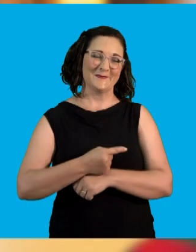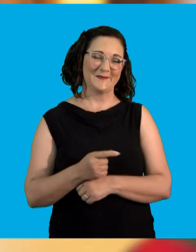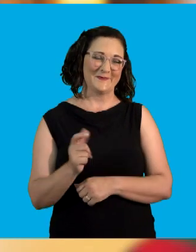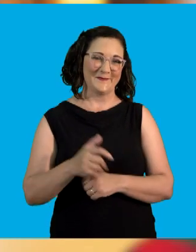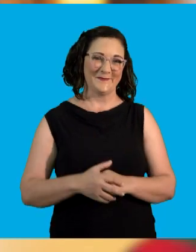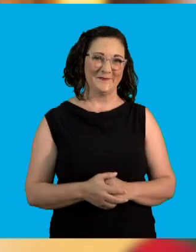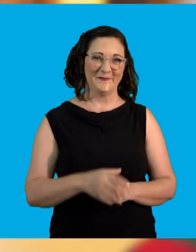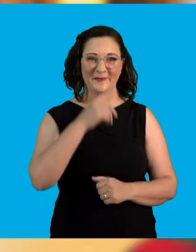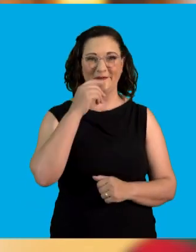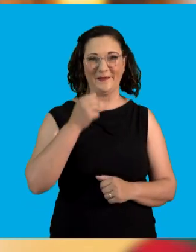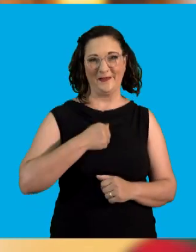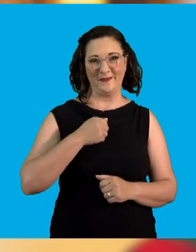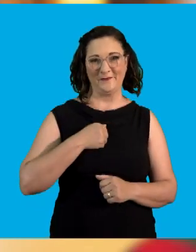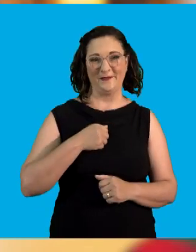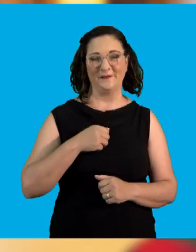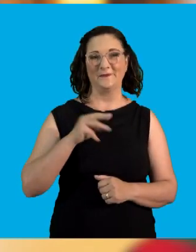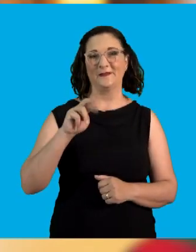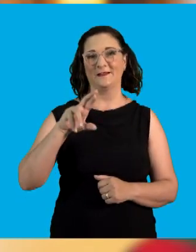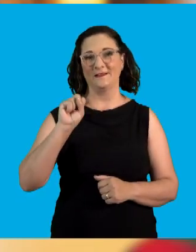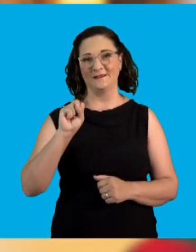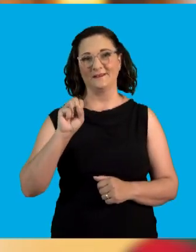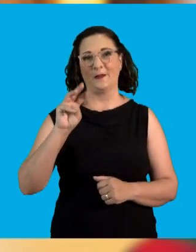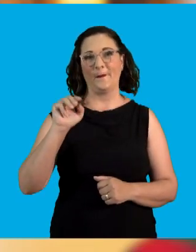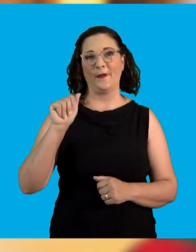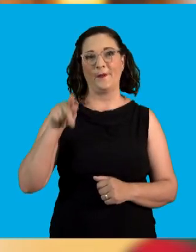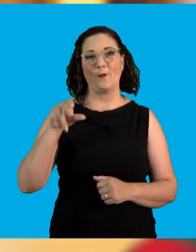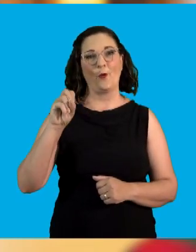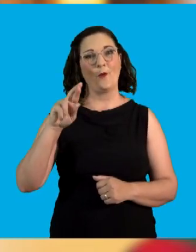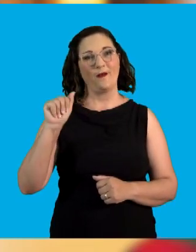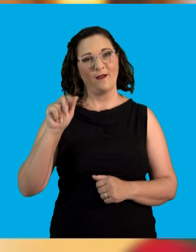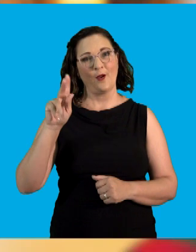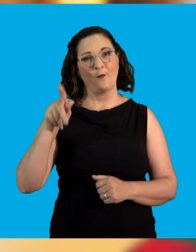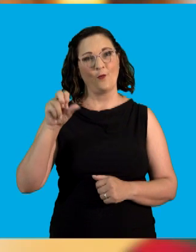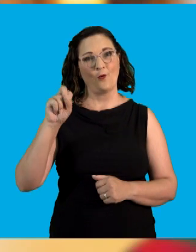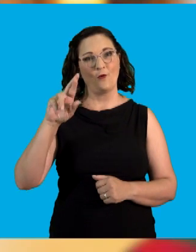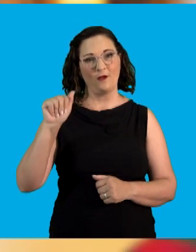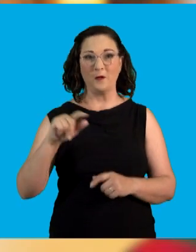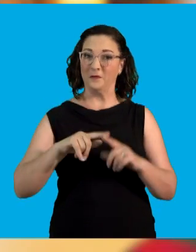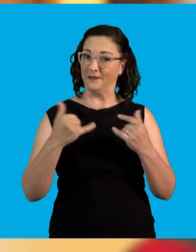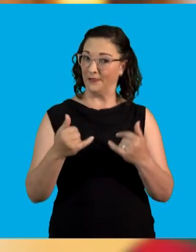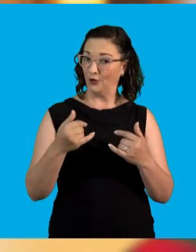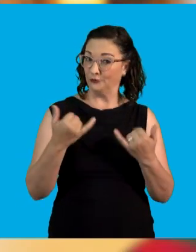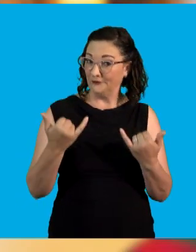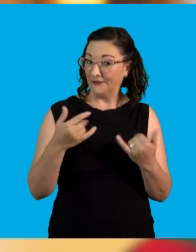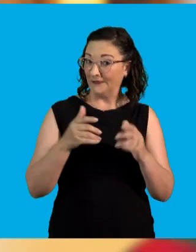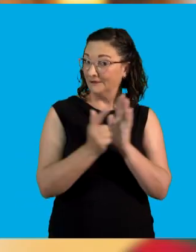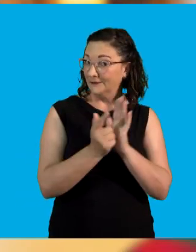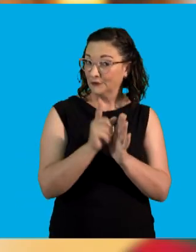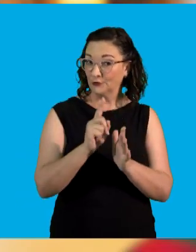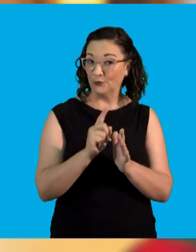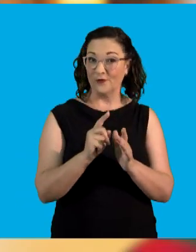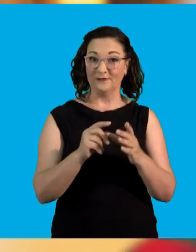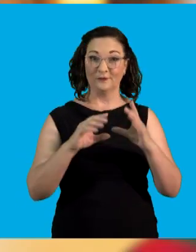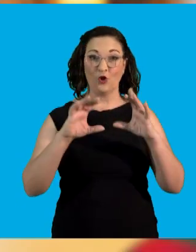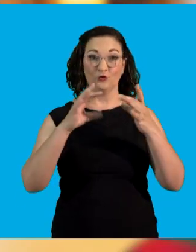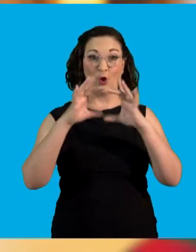Good day, learners. My name is Dimpora Mpora, and today's lesson is on the Earth position in the solar system. Now,